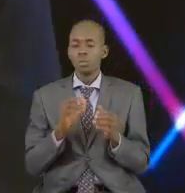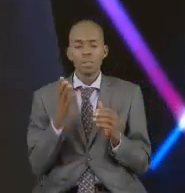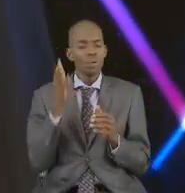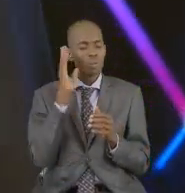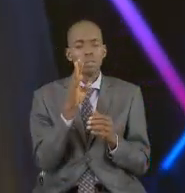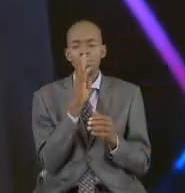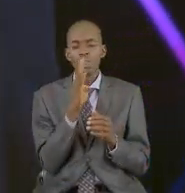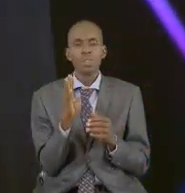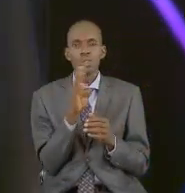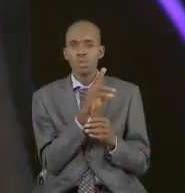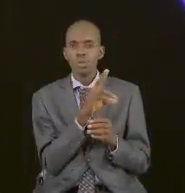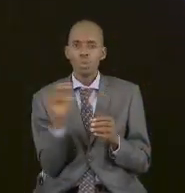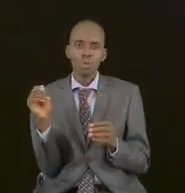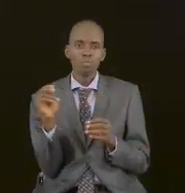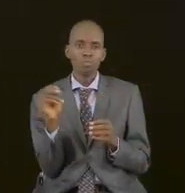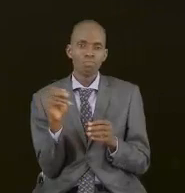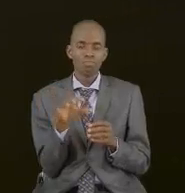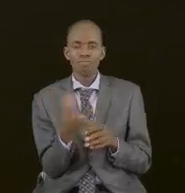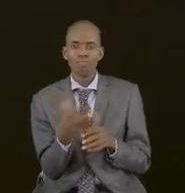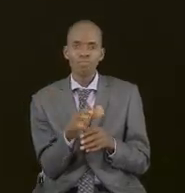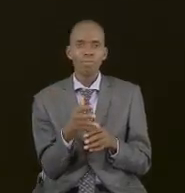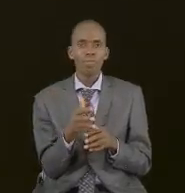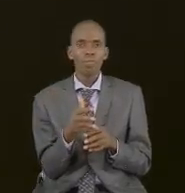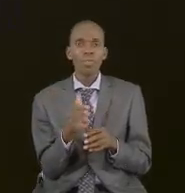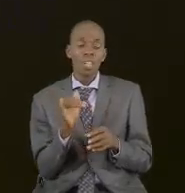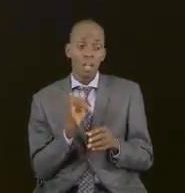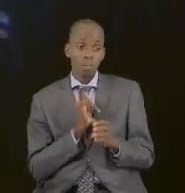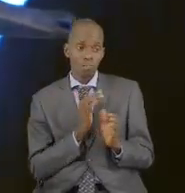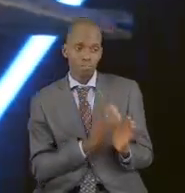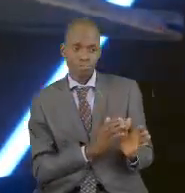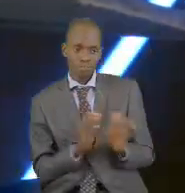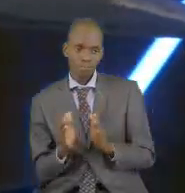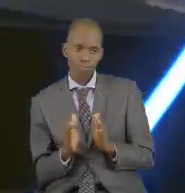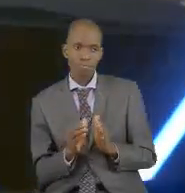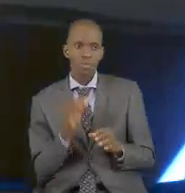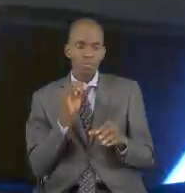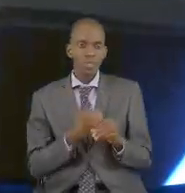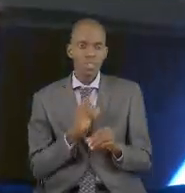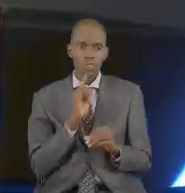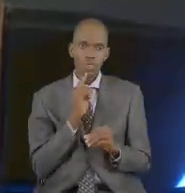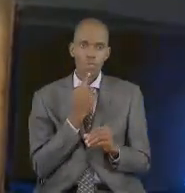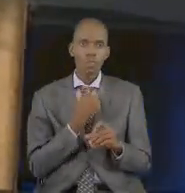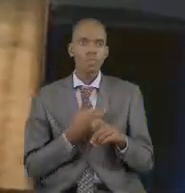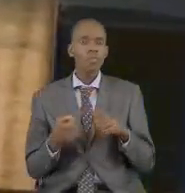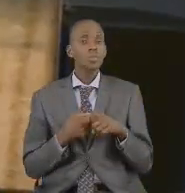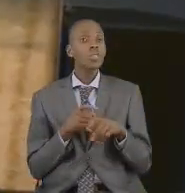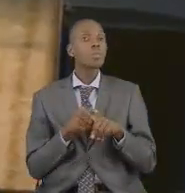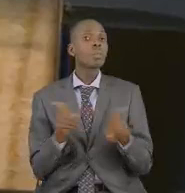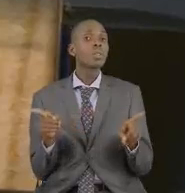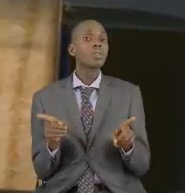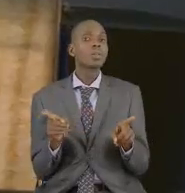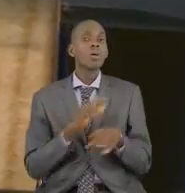might land him in jail, might land him in serious persecution, but all